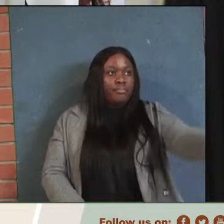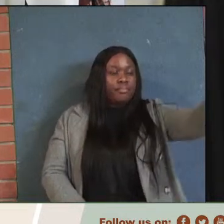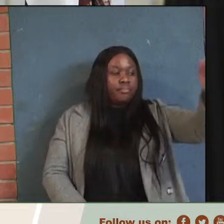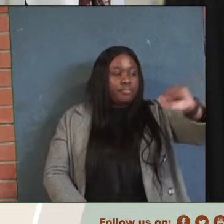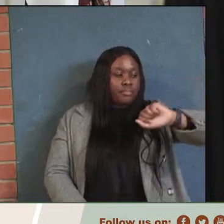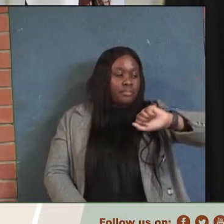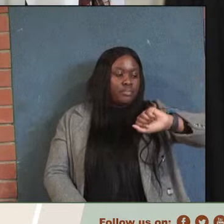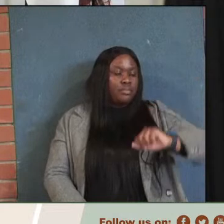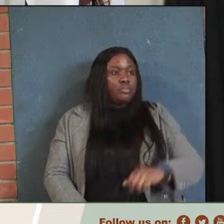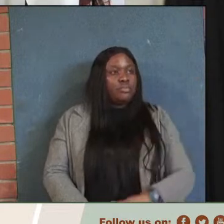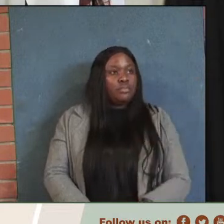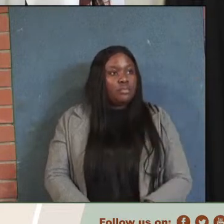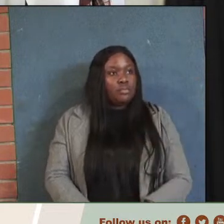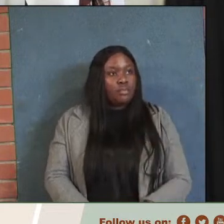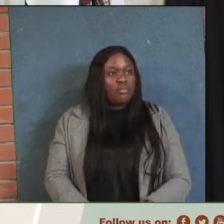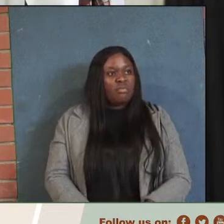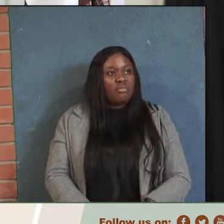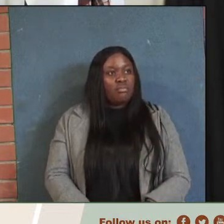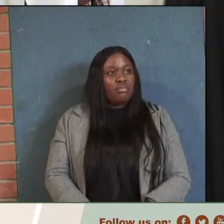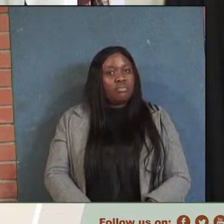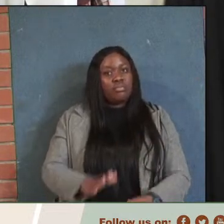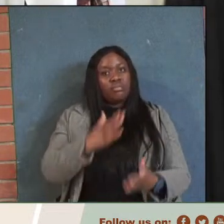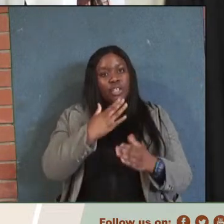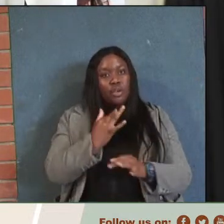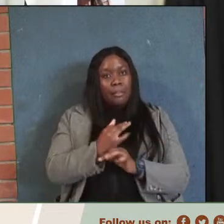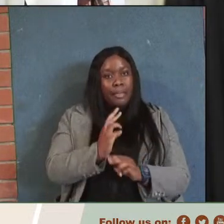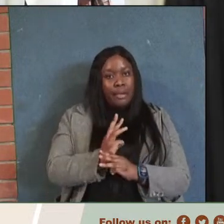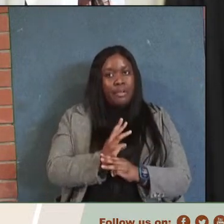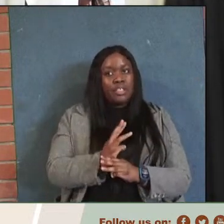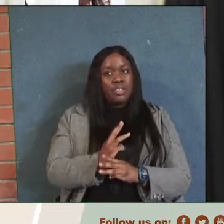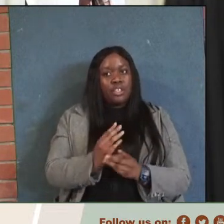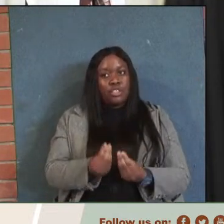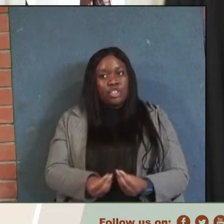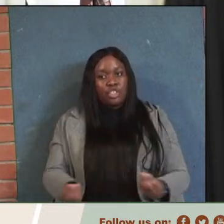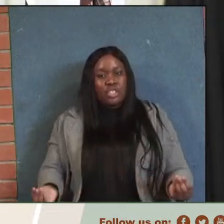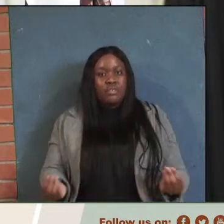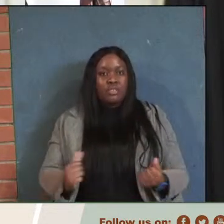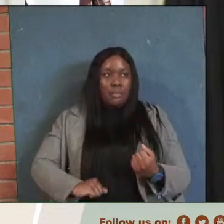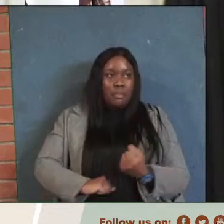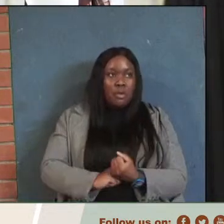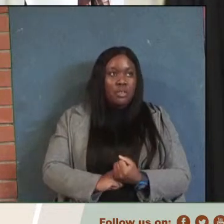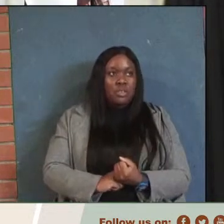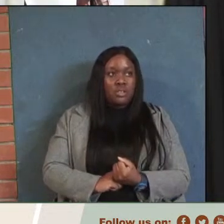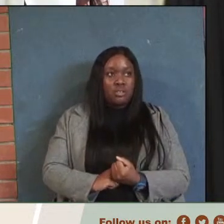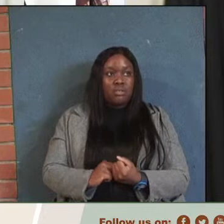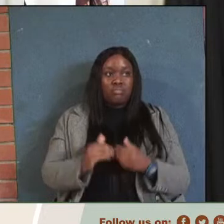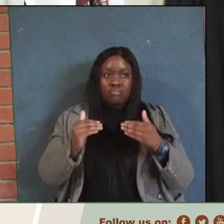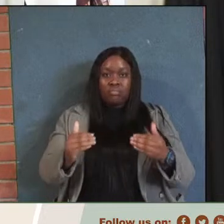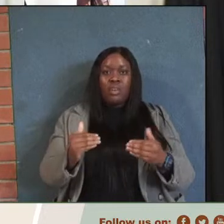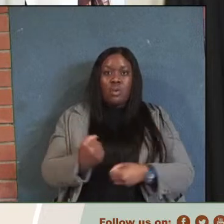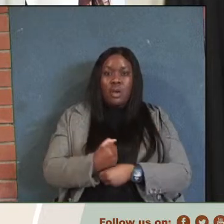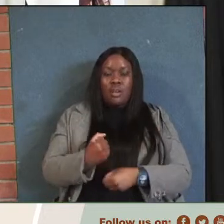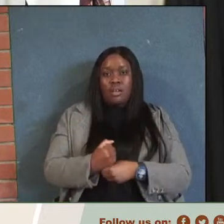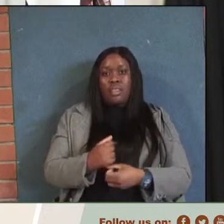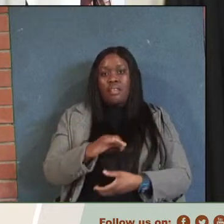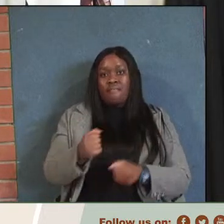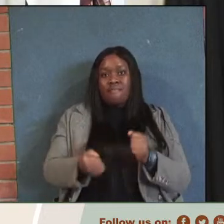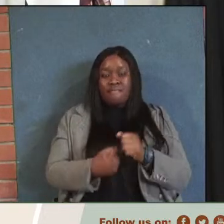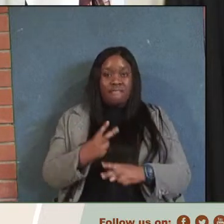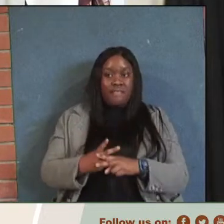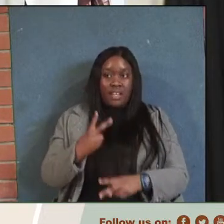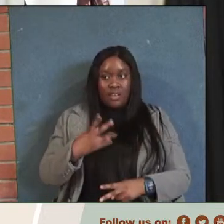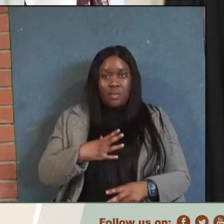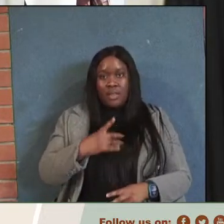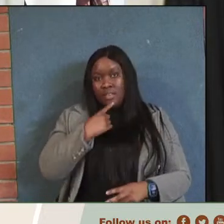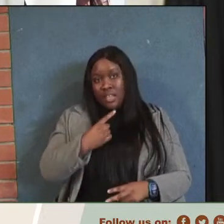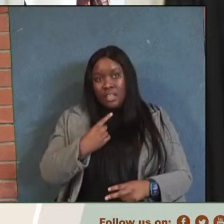I'm thankful to the parents of the children for your support in the development of your child's future. Keep up the good work. Finally, let me take this opportunity to